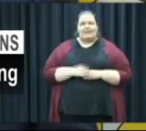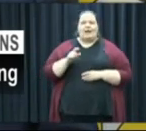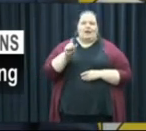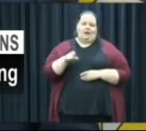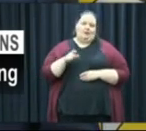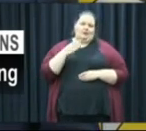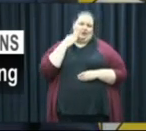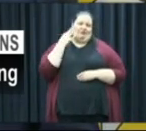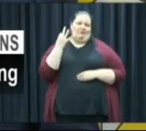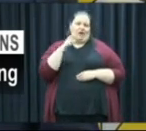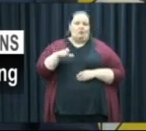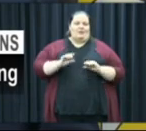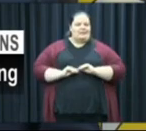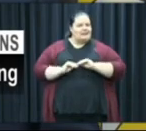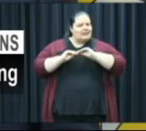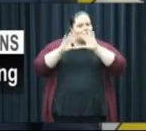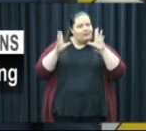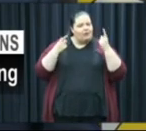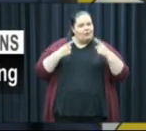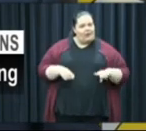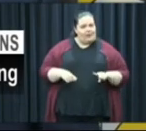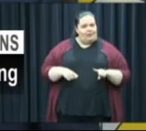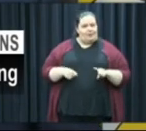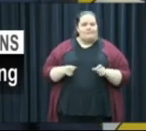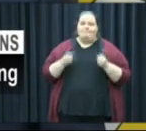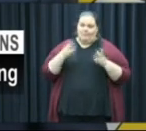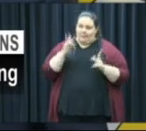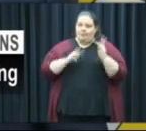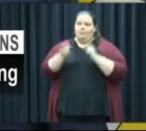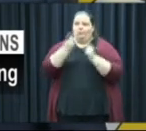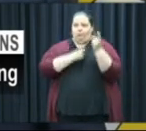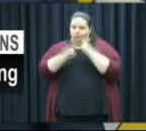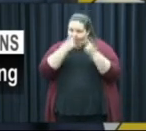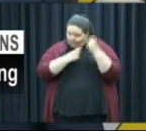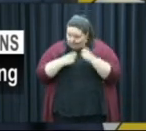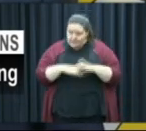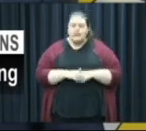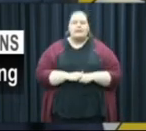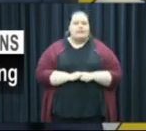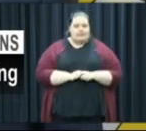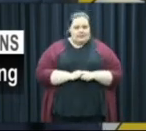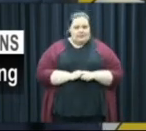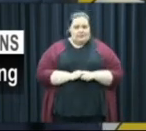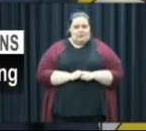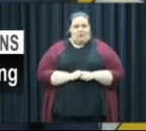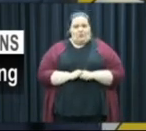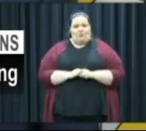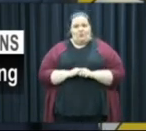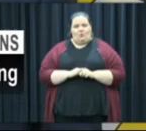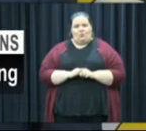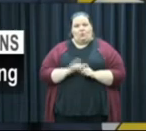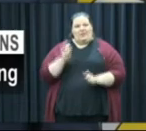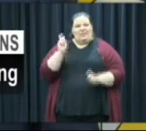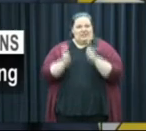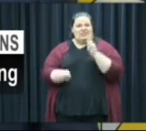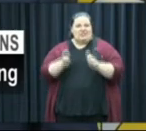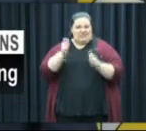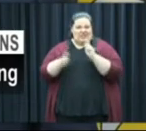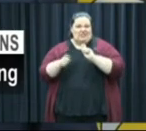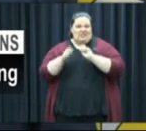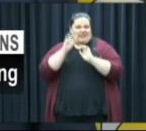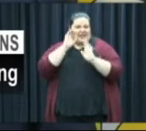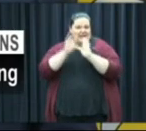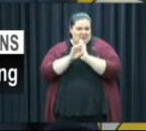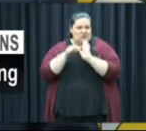clarity in relation to what was put out Friday, because we got a lot of questions. So the graphics were changed Friday evening